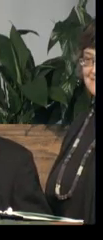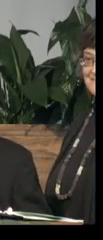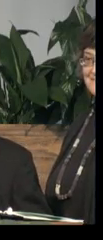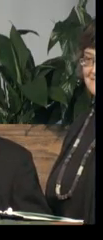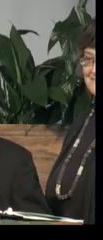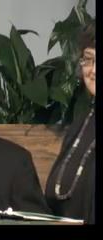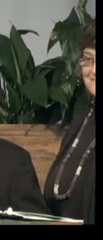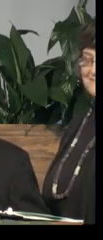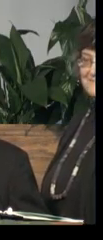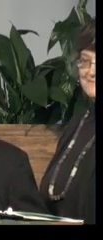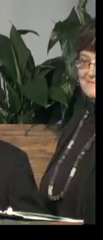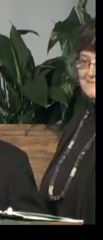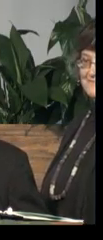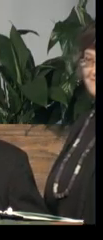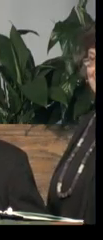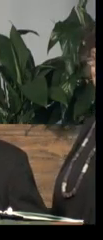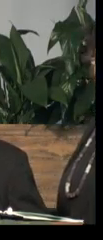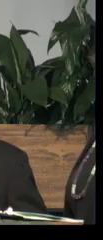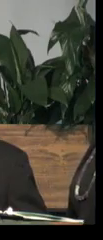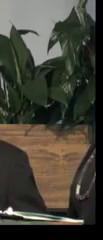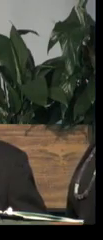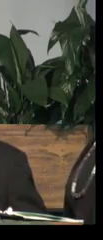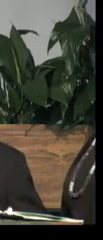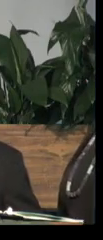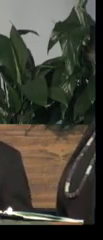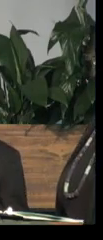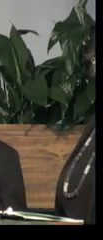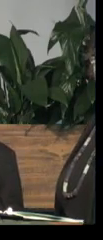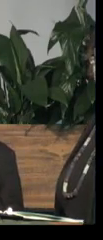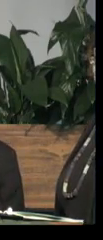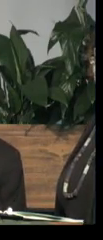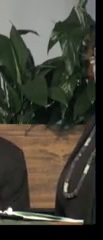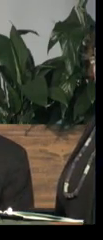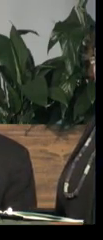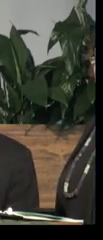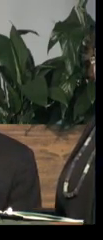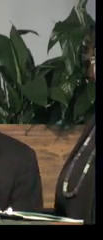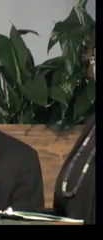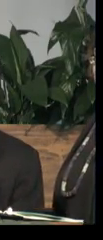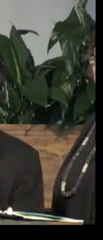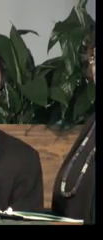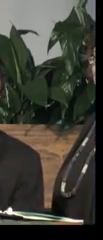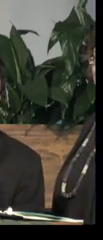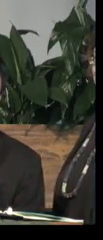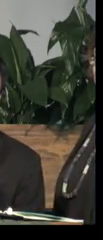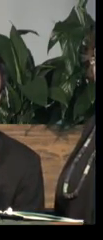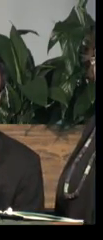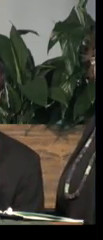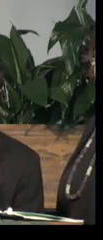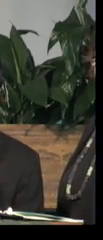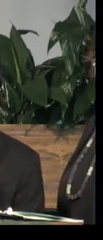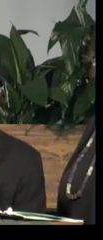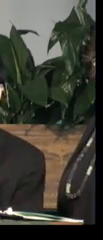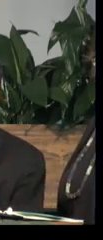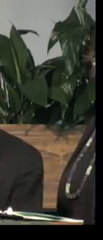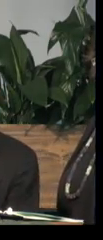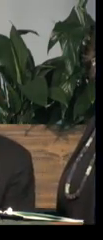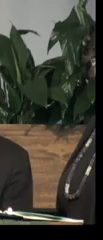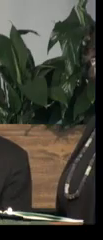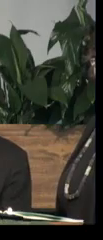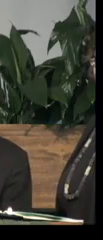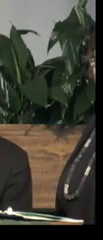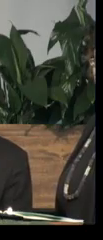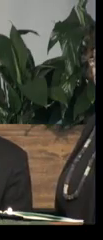and support of the new music department, I have been honored to be able to pull together a Christmas concert. When I came to